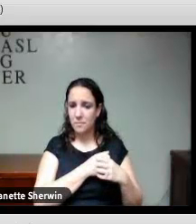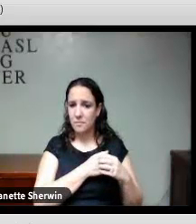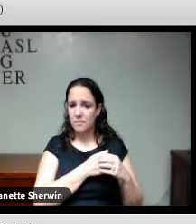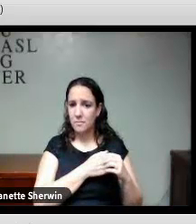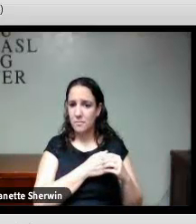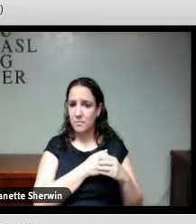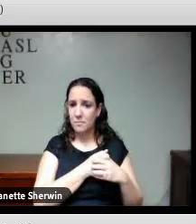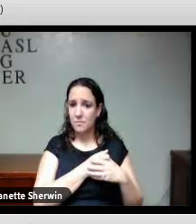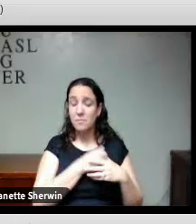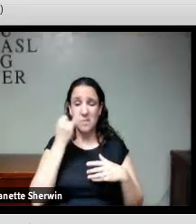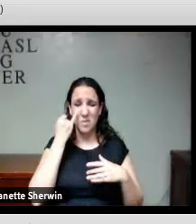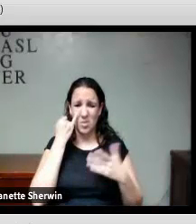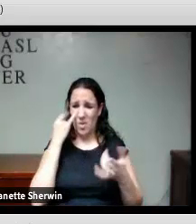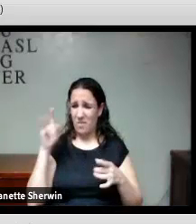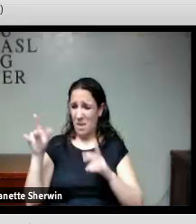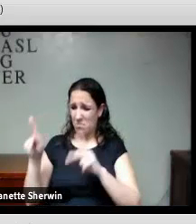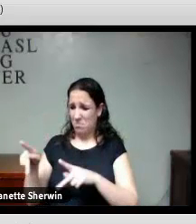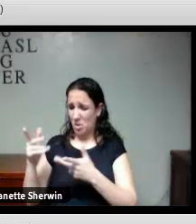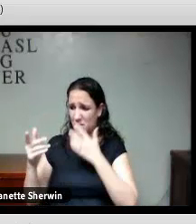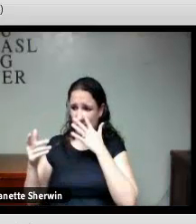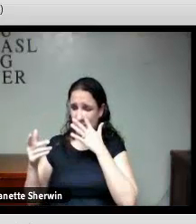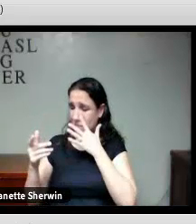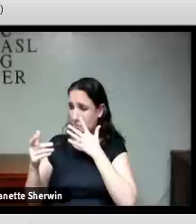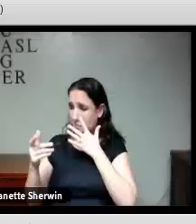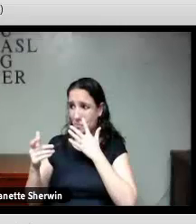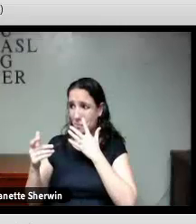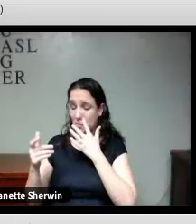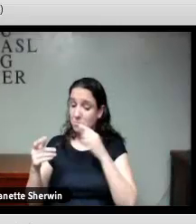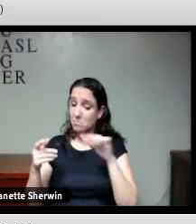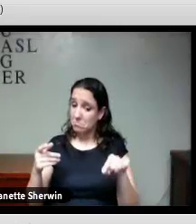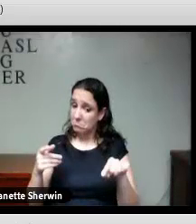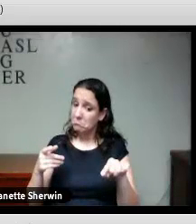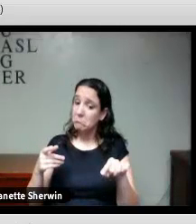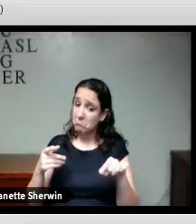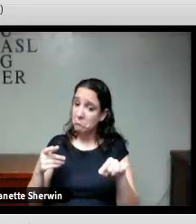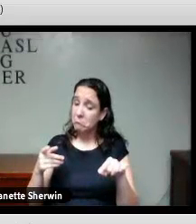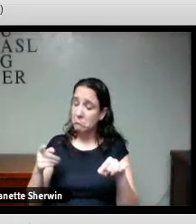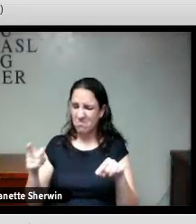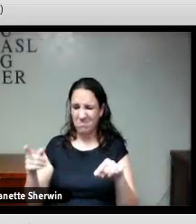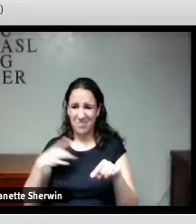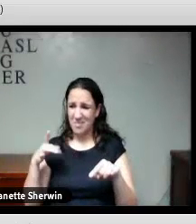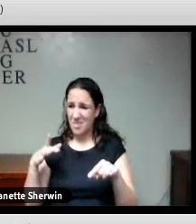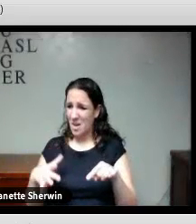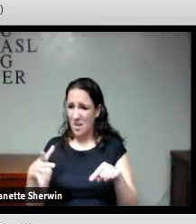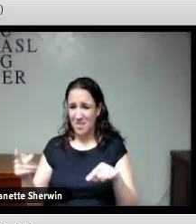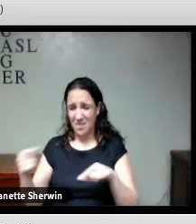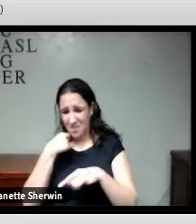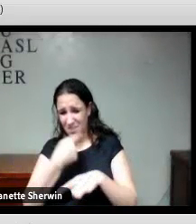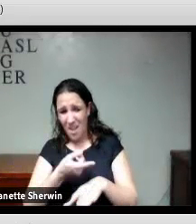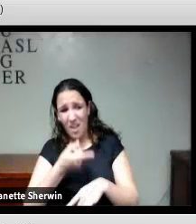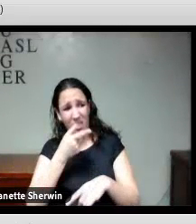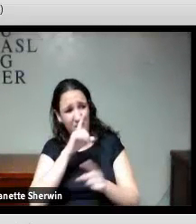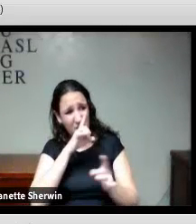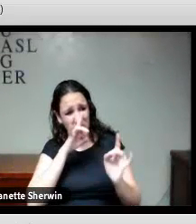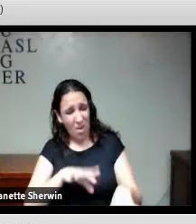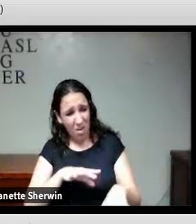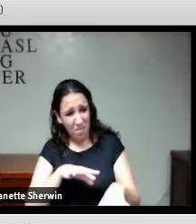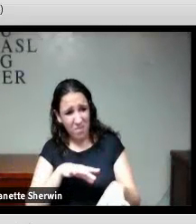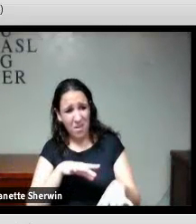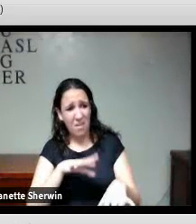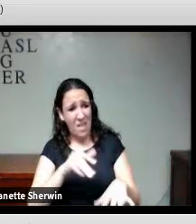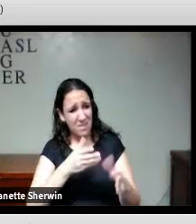already feels that way, and their next door neighbor who used to be a loyal library patron tells them how badly the thing went with you, then